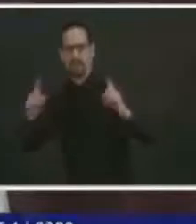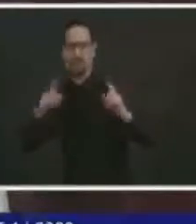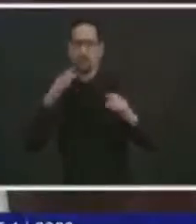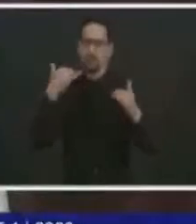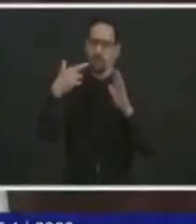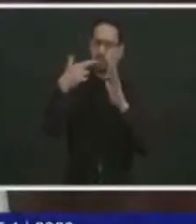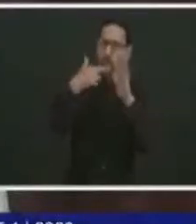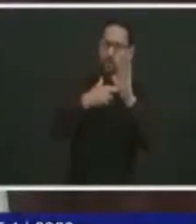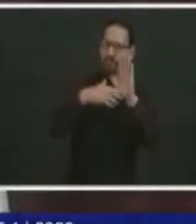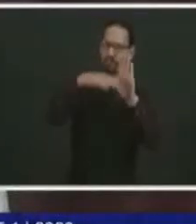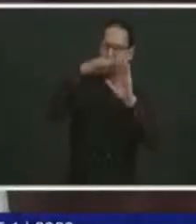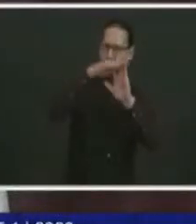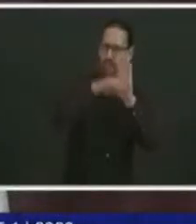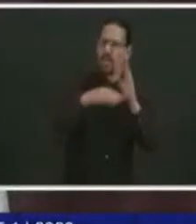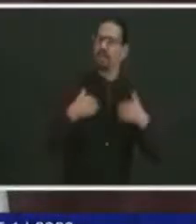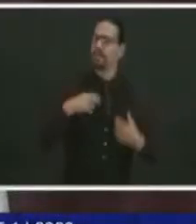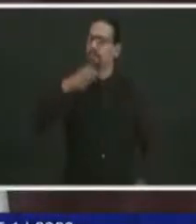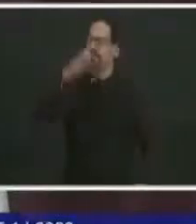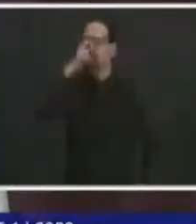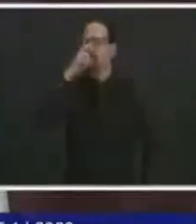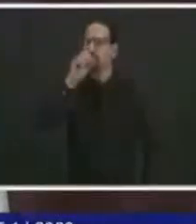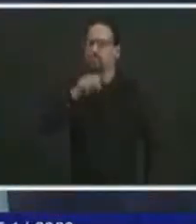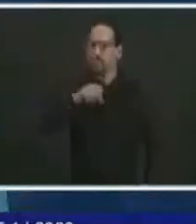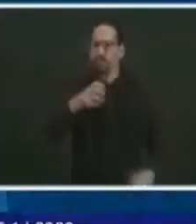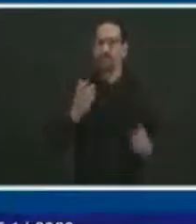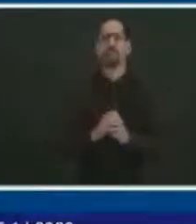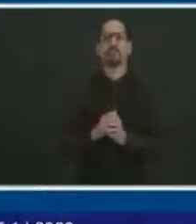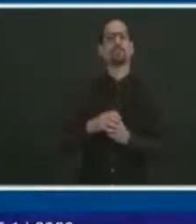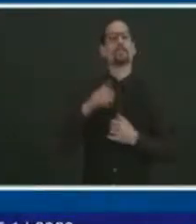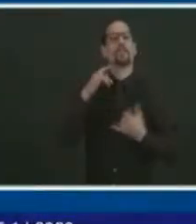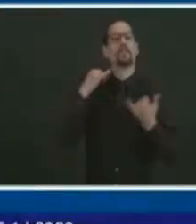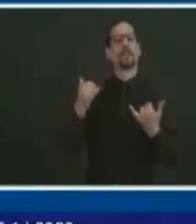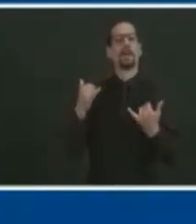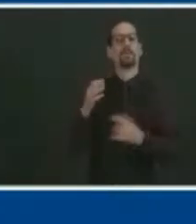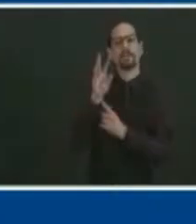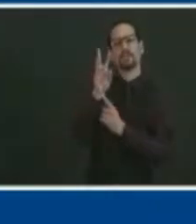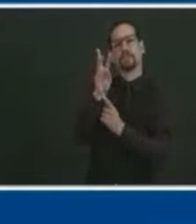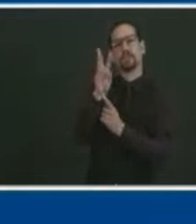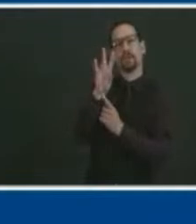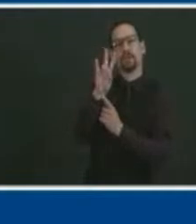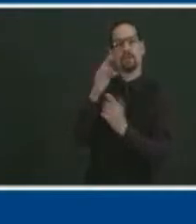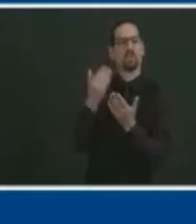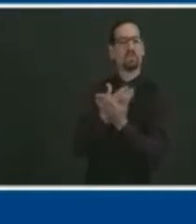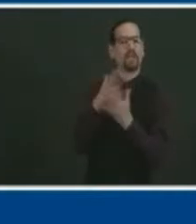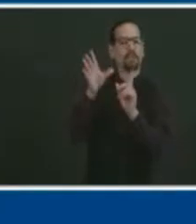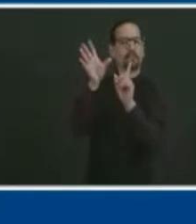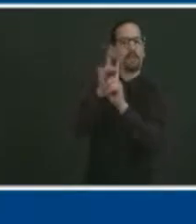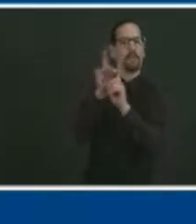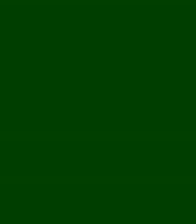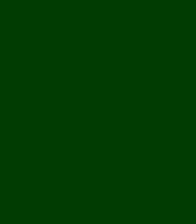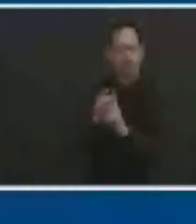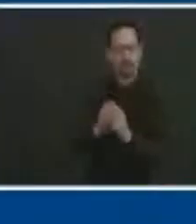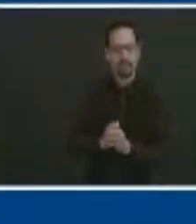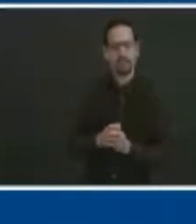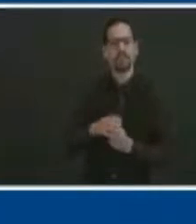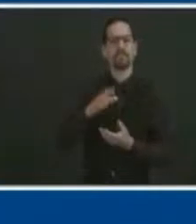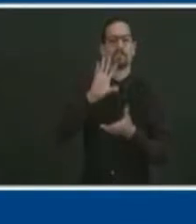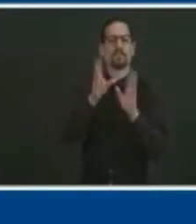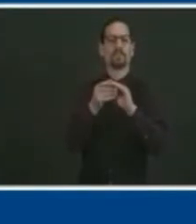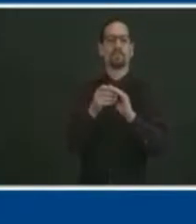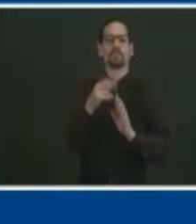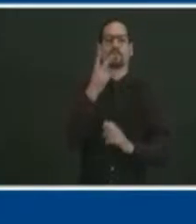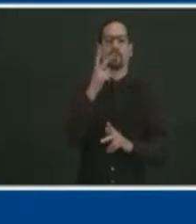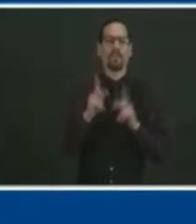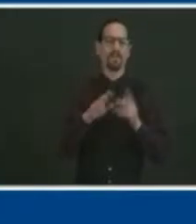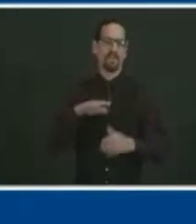As you see, though, with the 67 new cases and another 2 deaths,